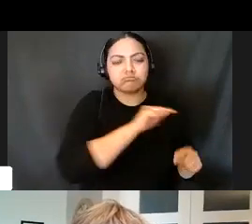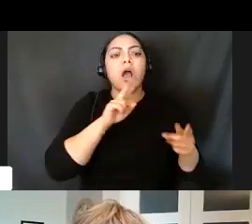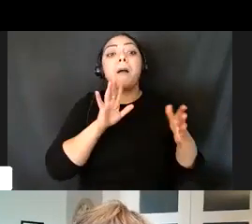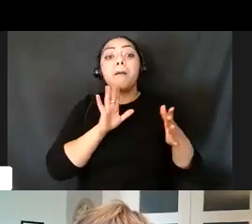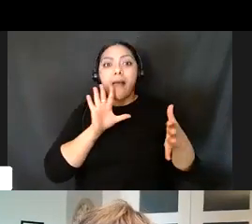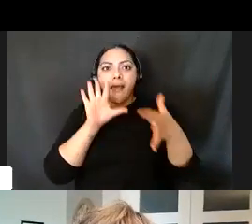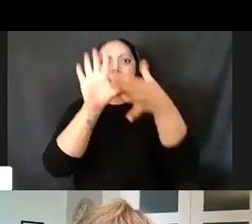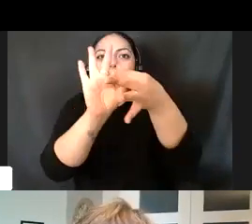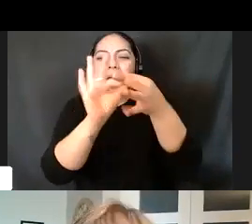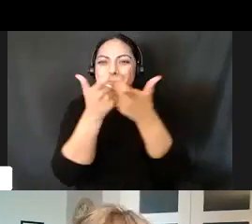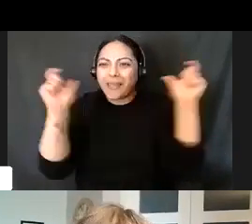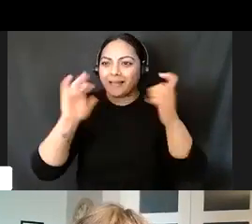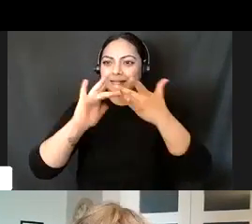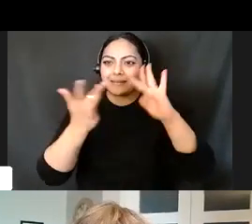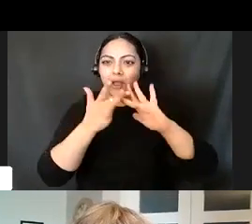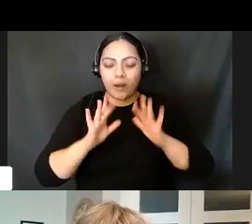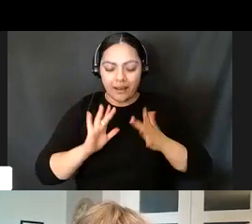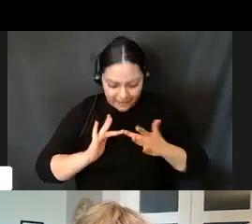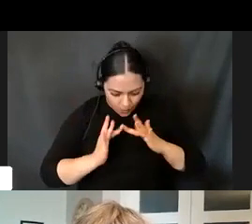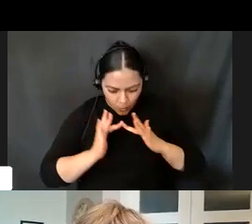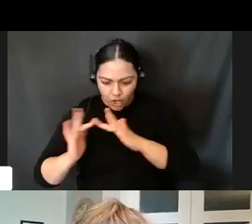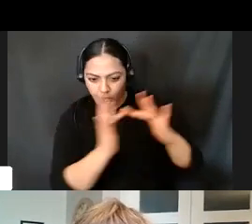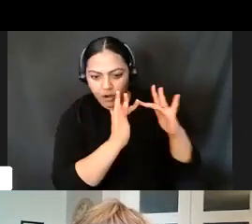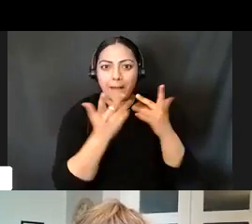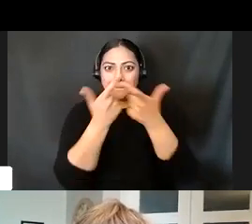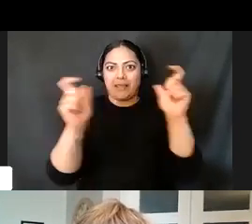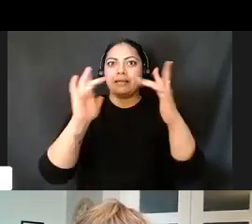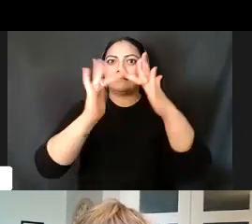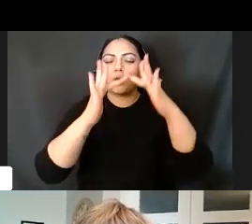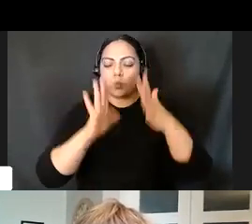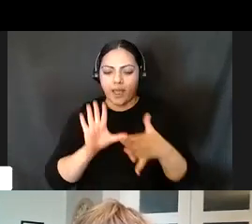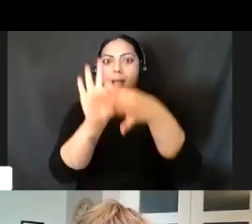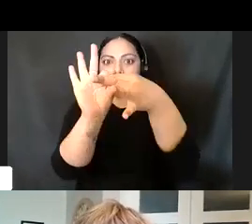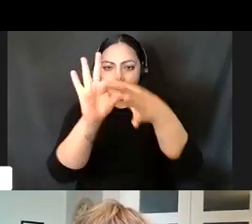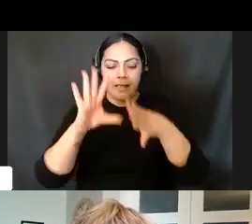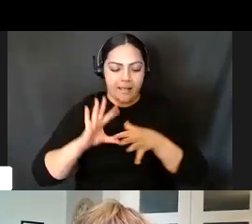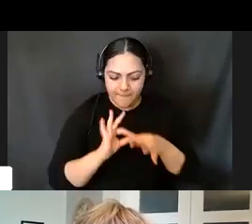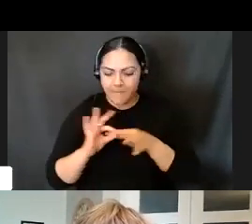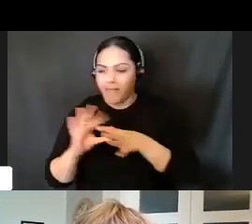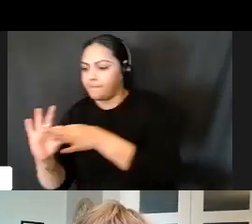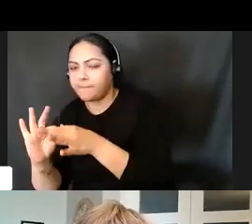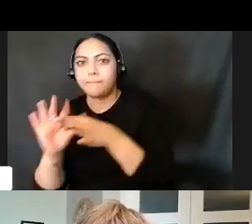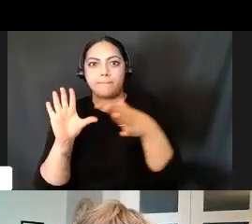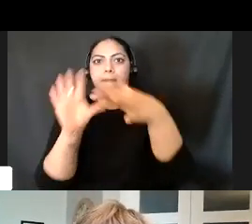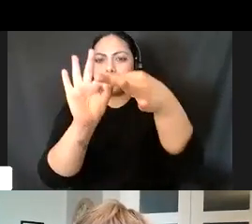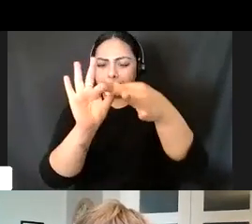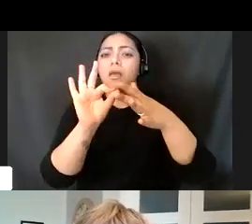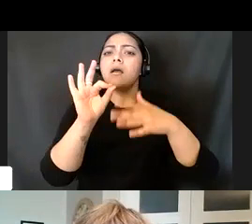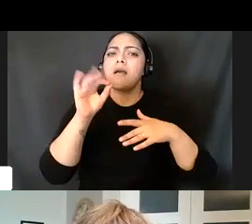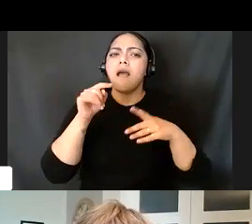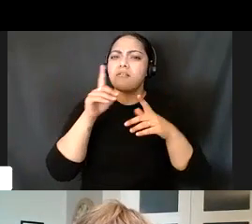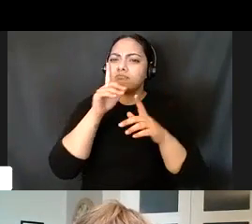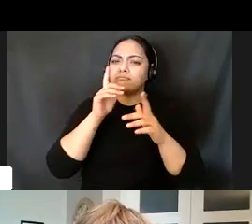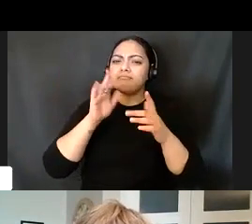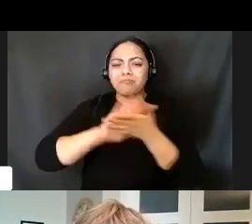connect us all together in achieving those common goals. Because ideally, what networks can do is facilitate a flow